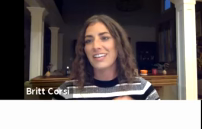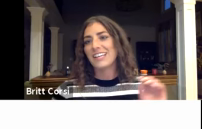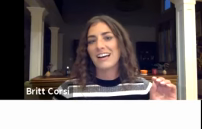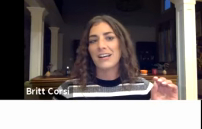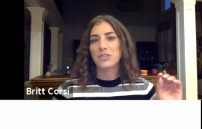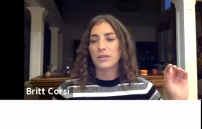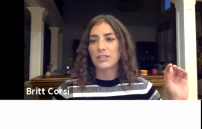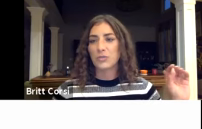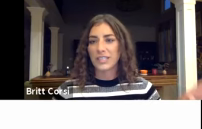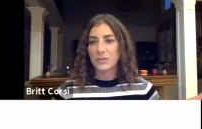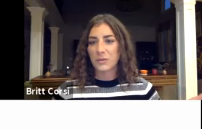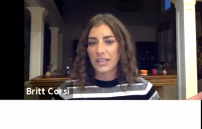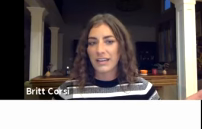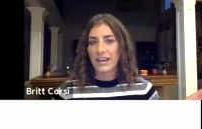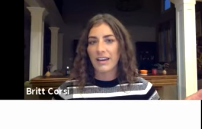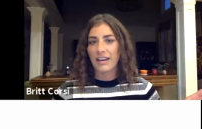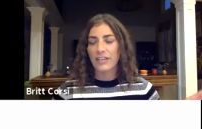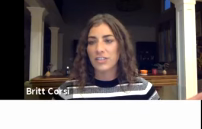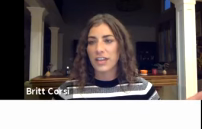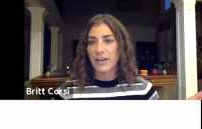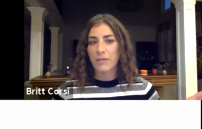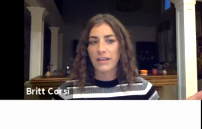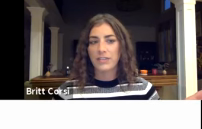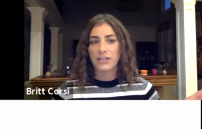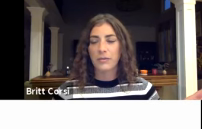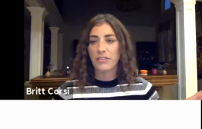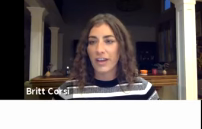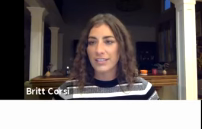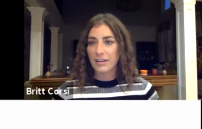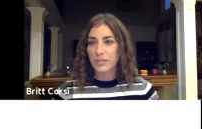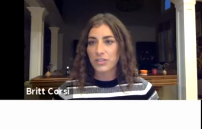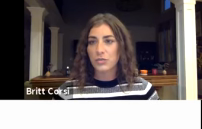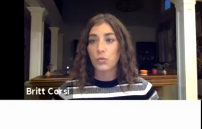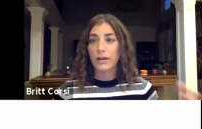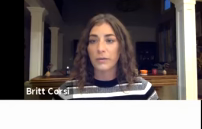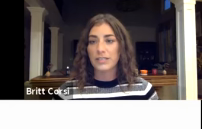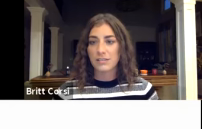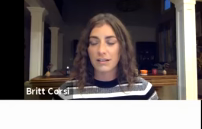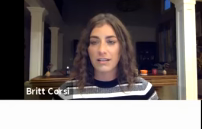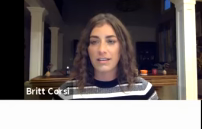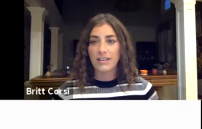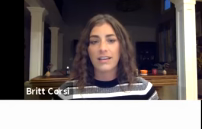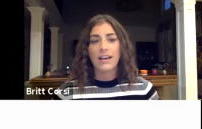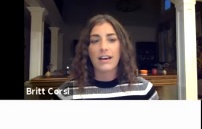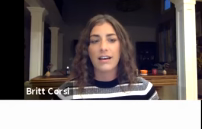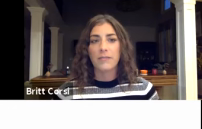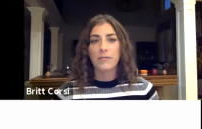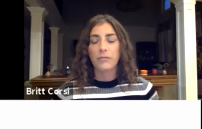itself. So in 2020, I finished out my journey with FedTech, which is where we started